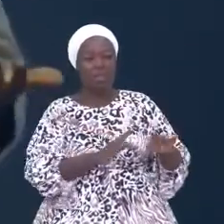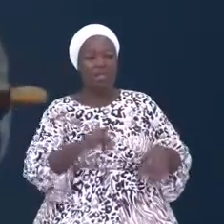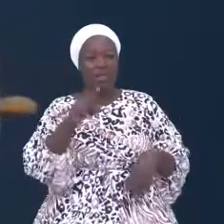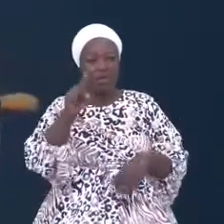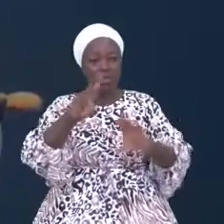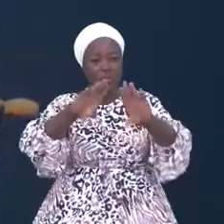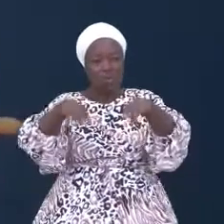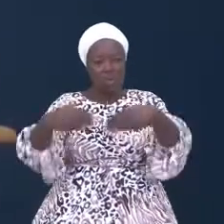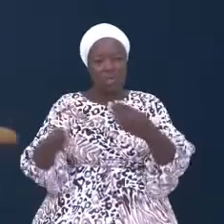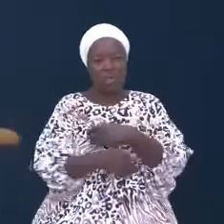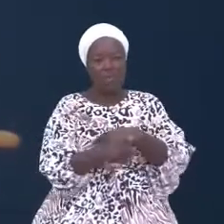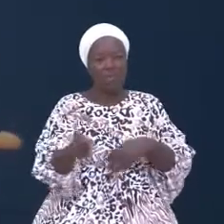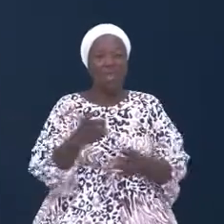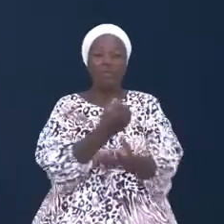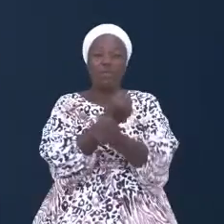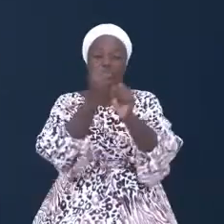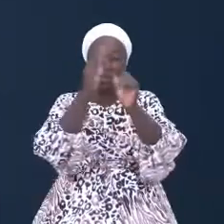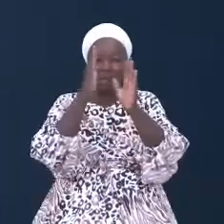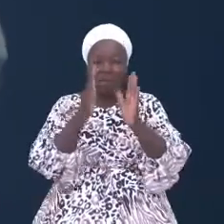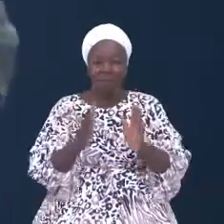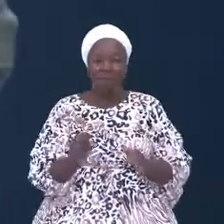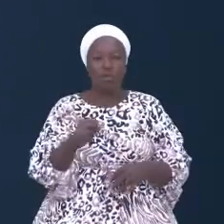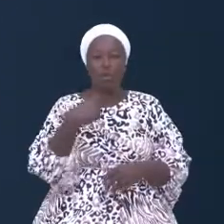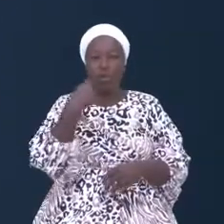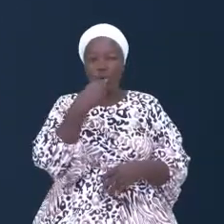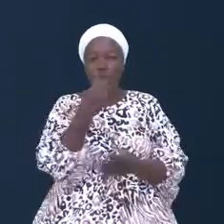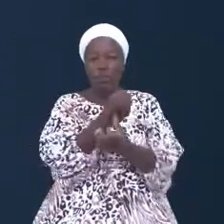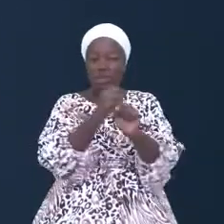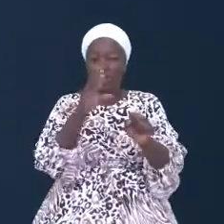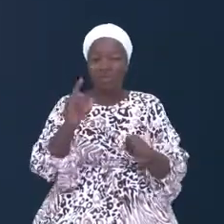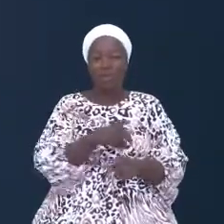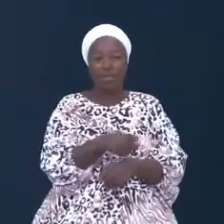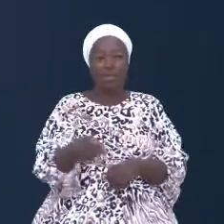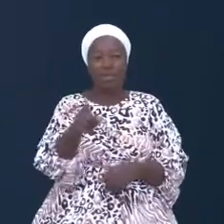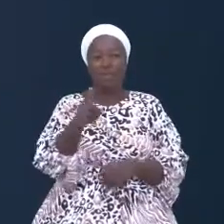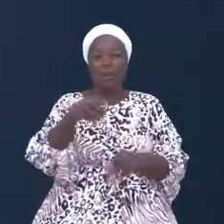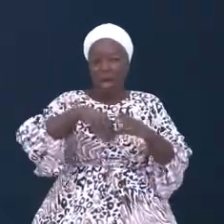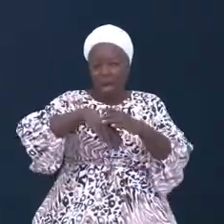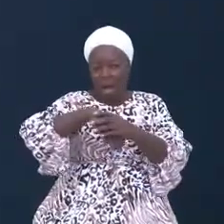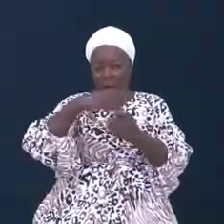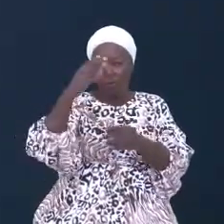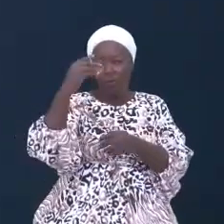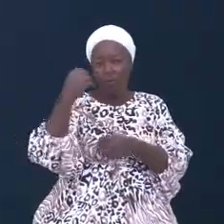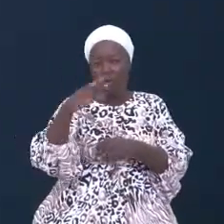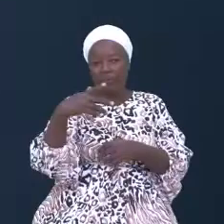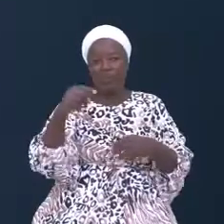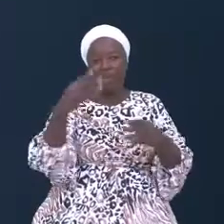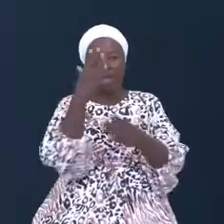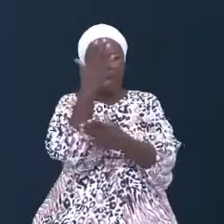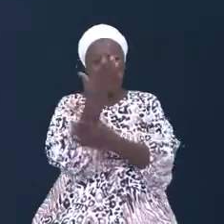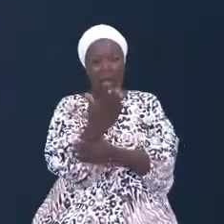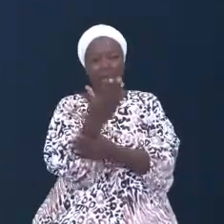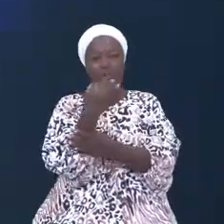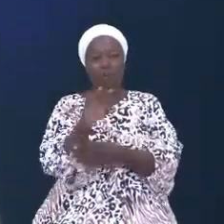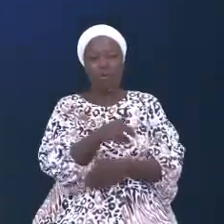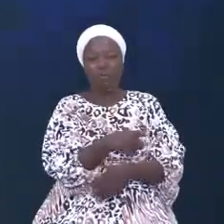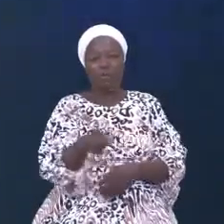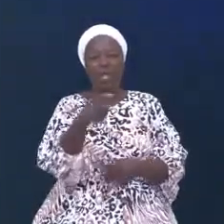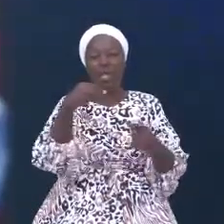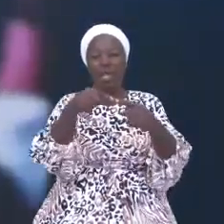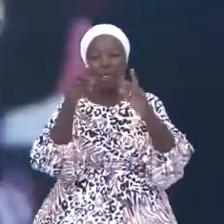them saviors who saved them out of the hand of